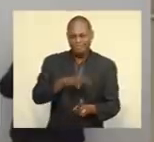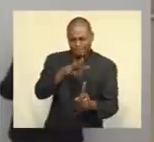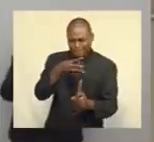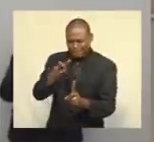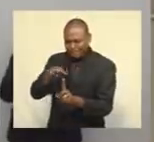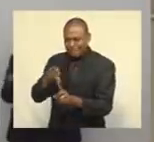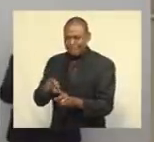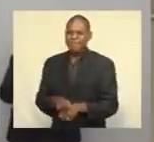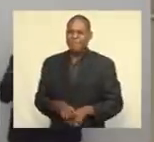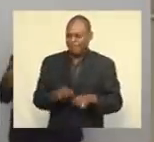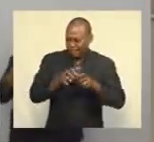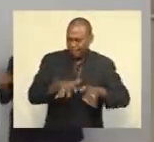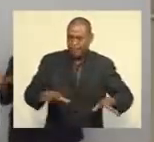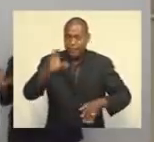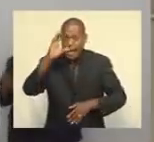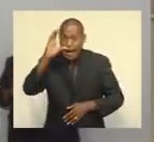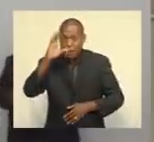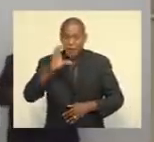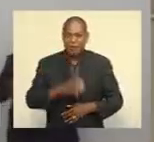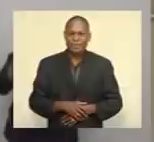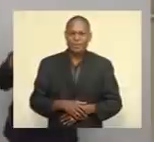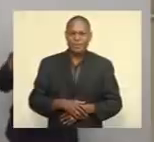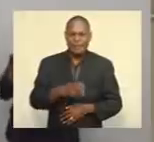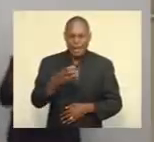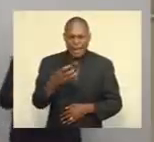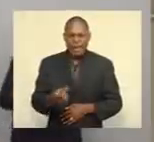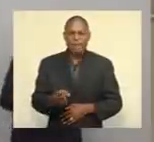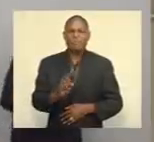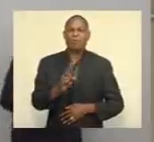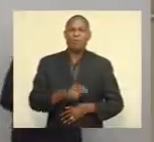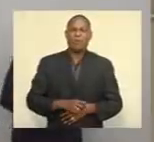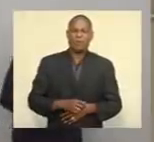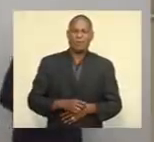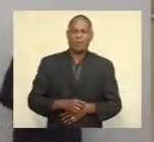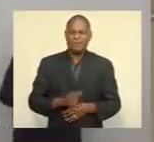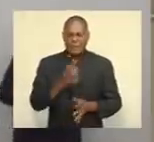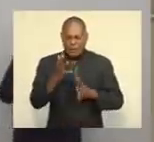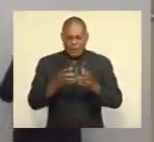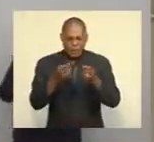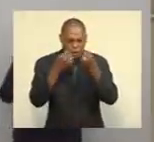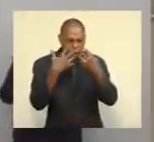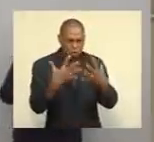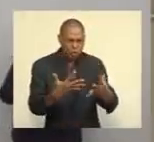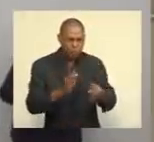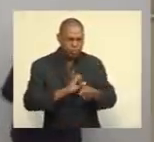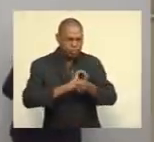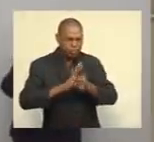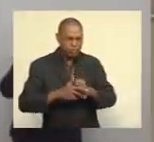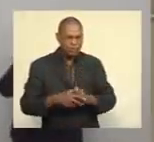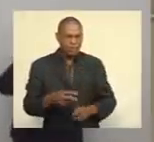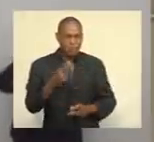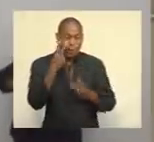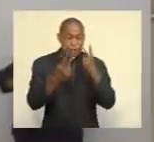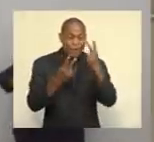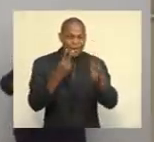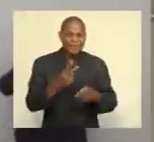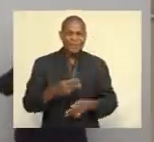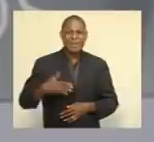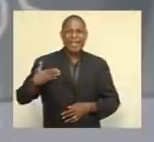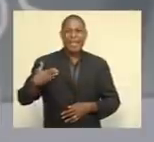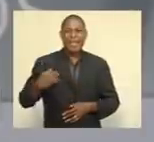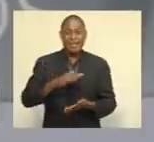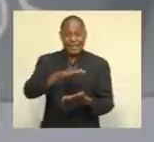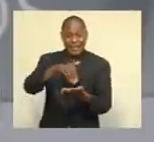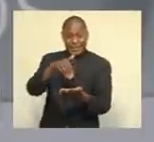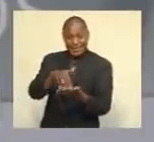country to keep with those COVID-like symptoms away from vulnerable people who visit health centers and into the